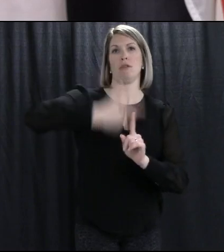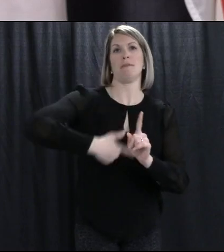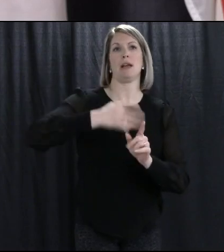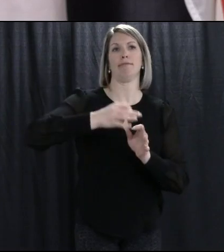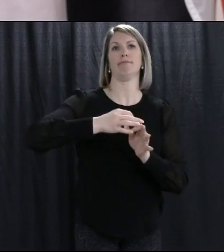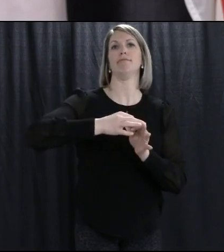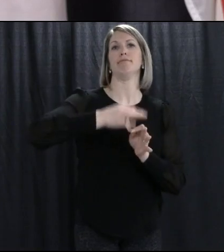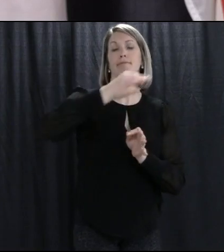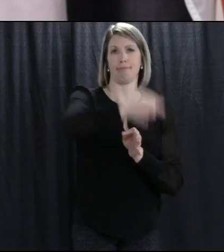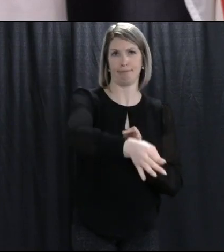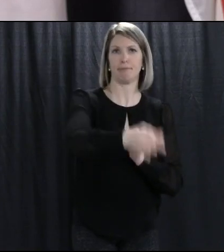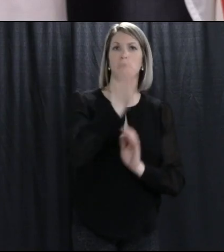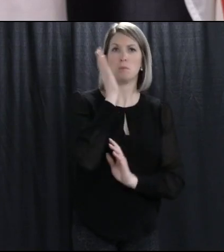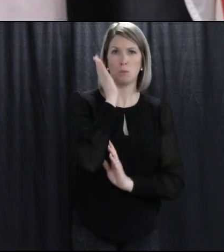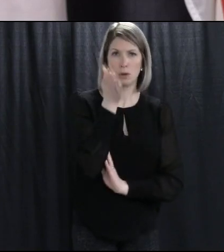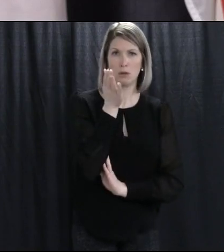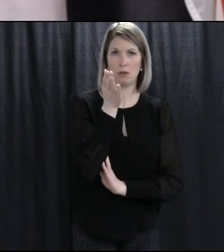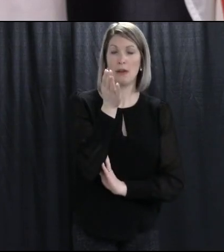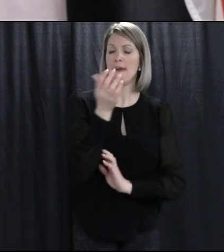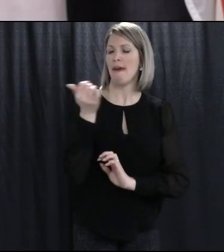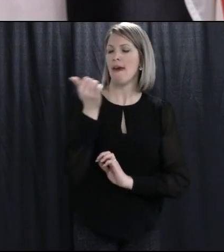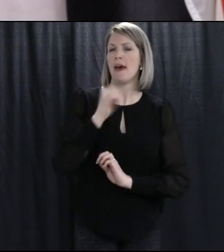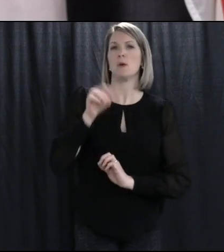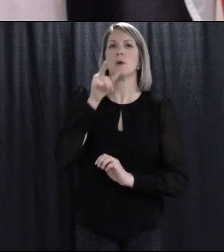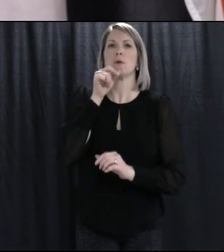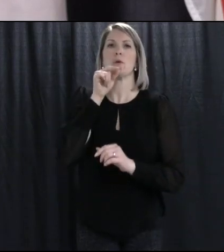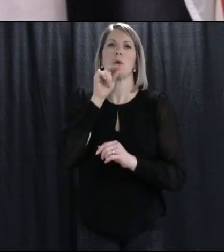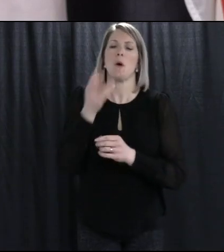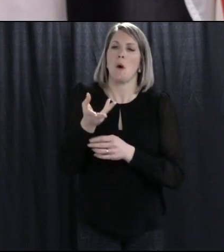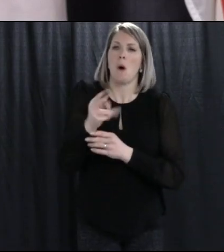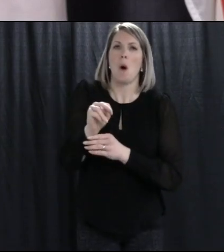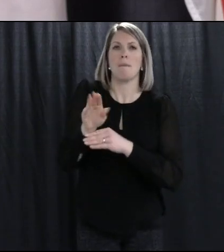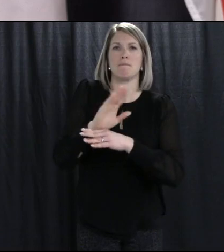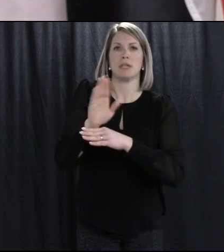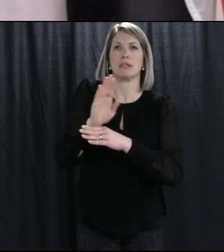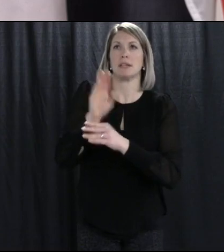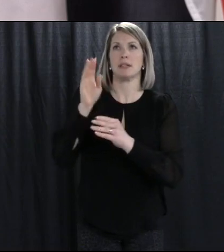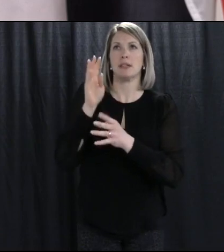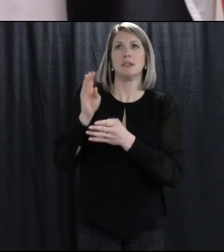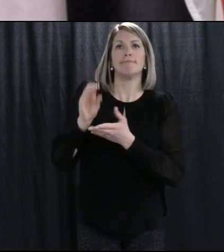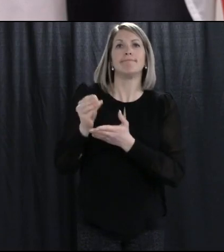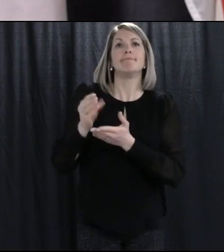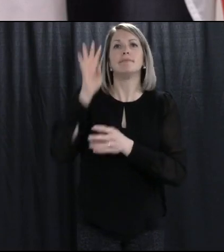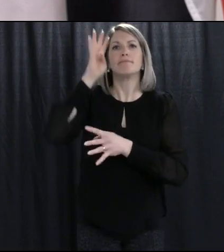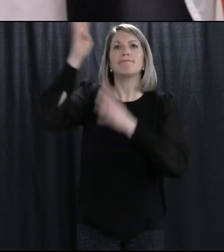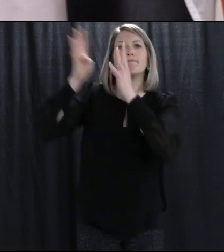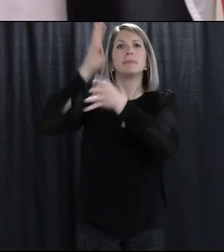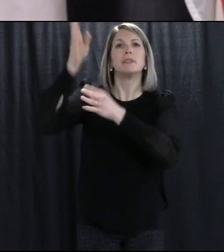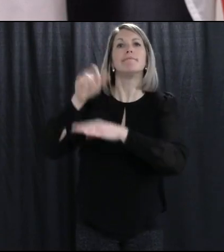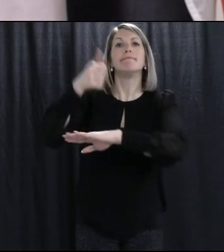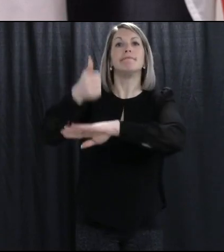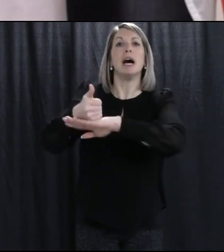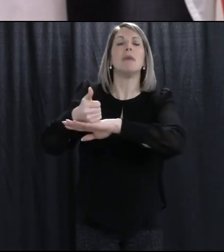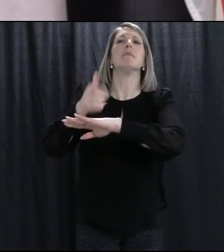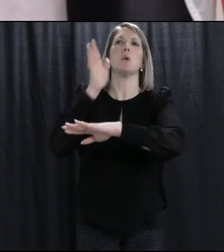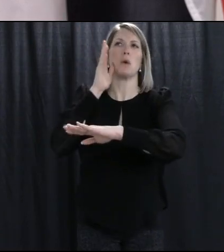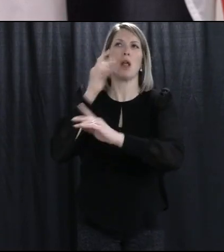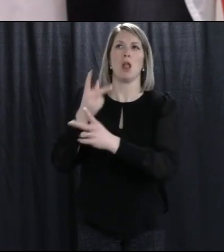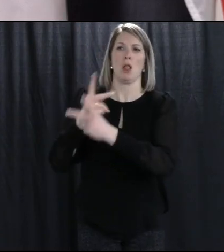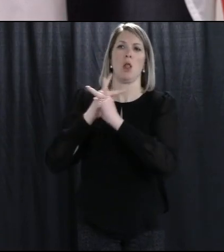culture, industry, and innovation clients with business loans with Innovation Business and Development